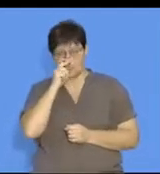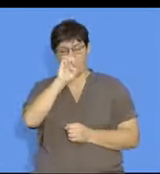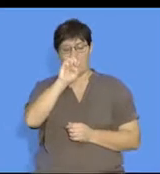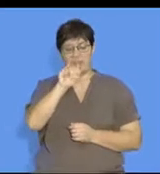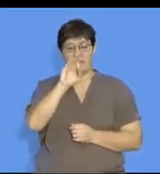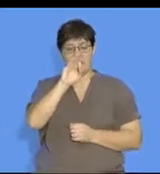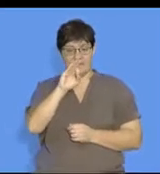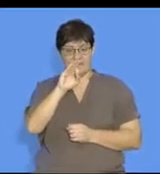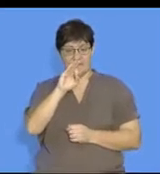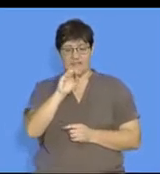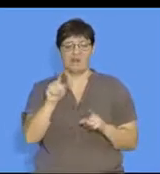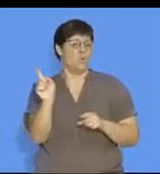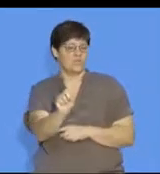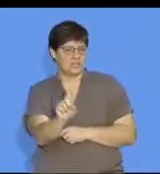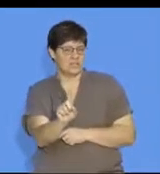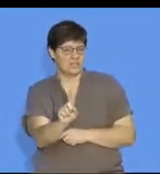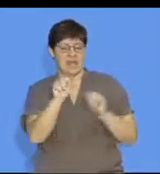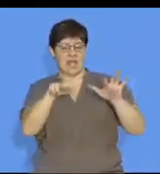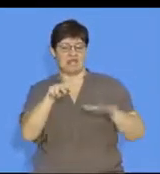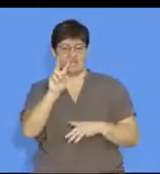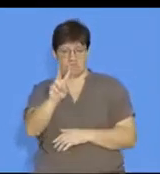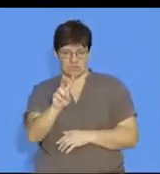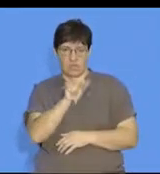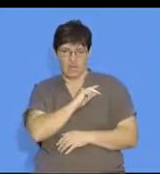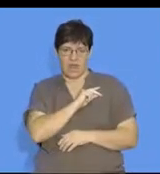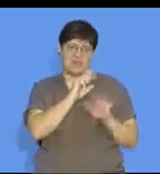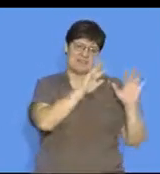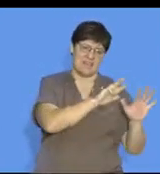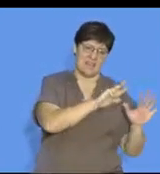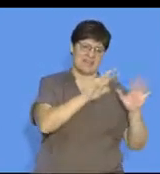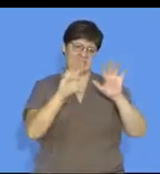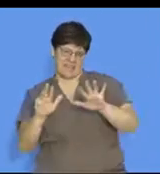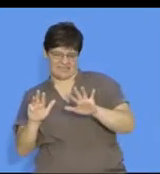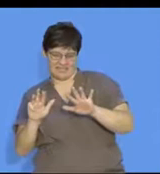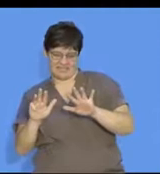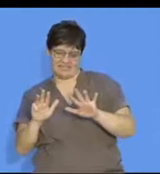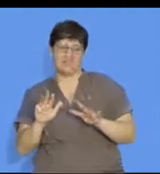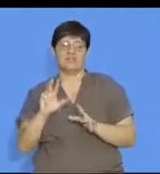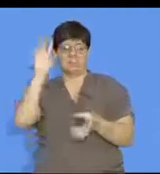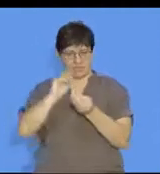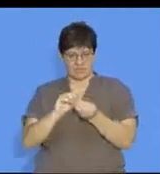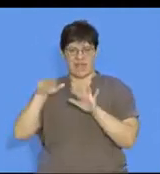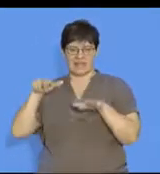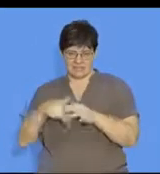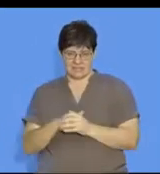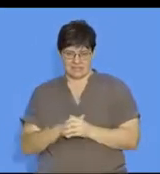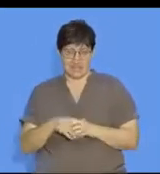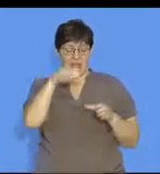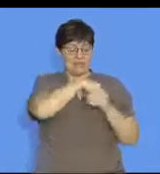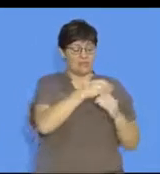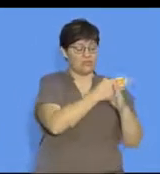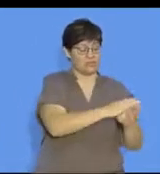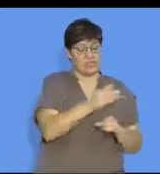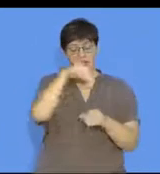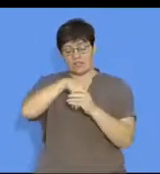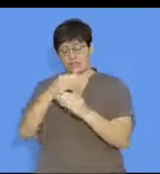the EMF reading in this case is equals to 18 volts for argument's sake. Suppose the internal resistance of